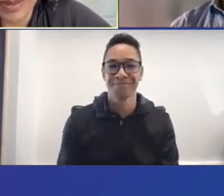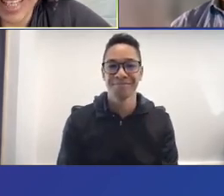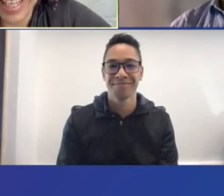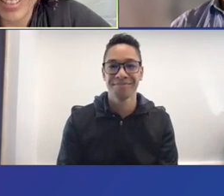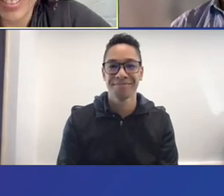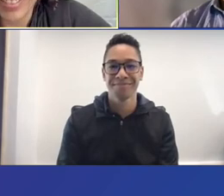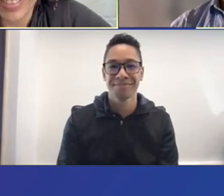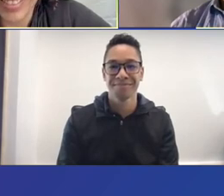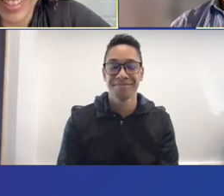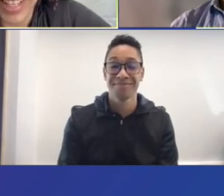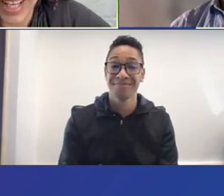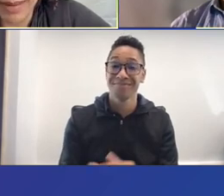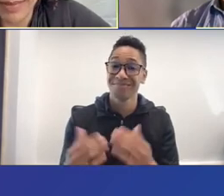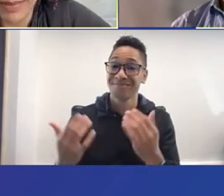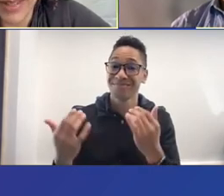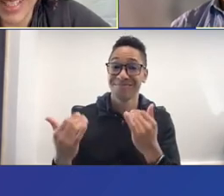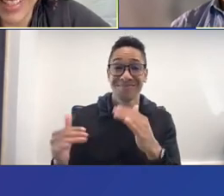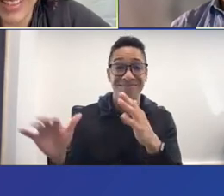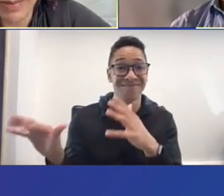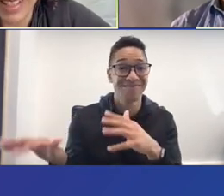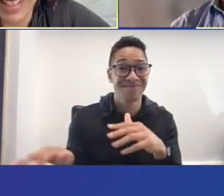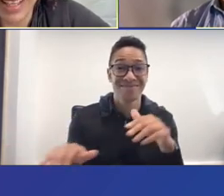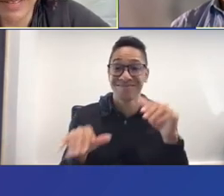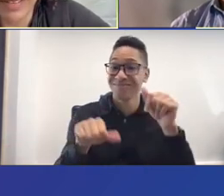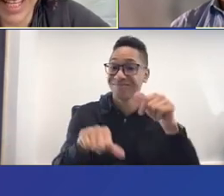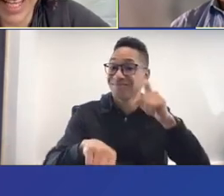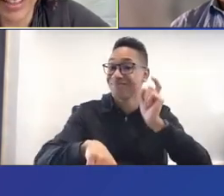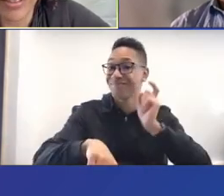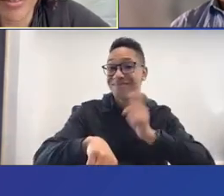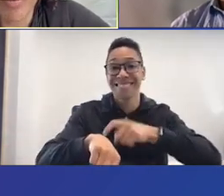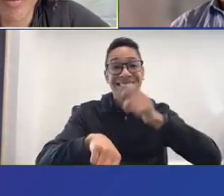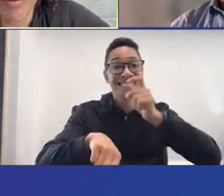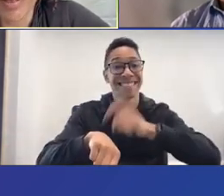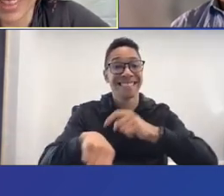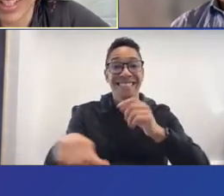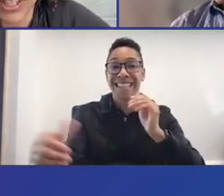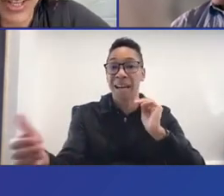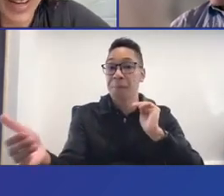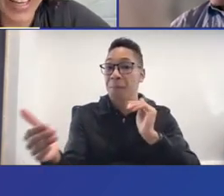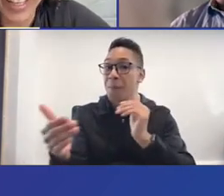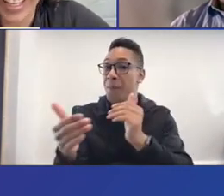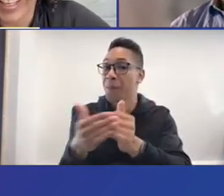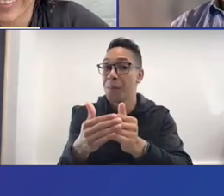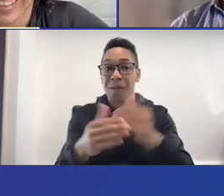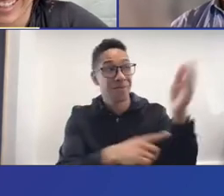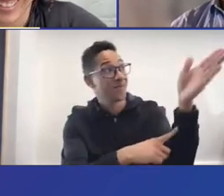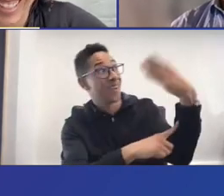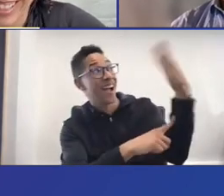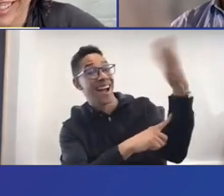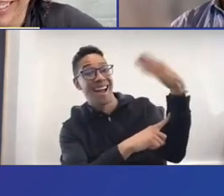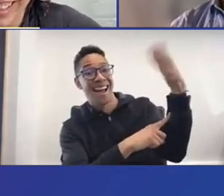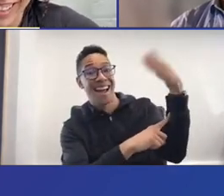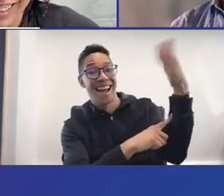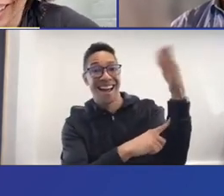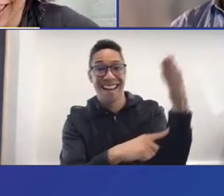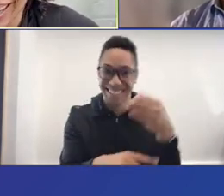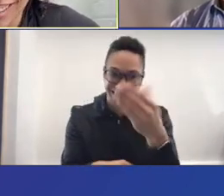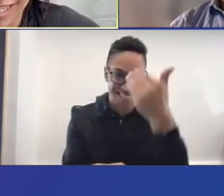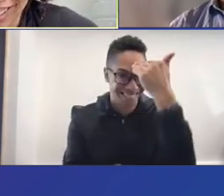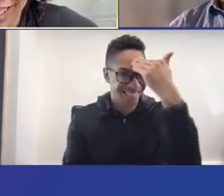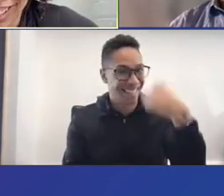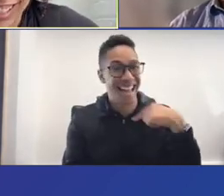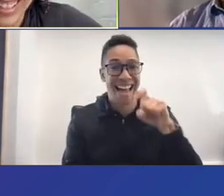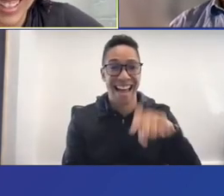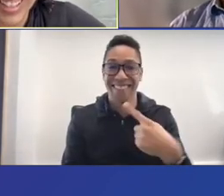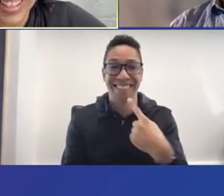We're on the way out. The time warnings have been like flagged. Right. And you know I gotta go there, right? You know I gotta say